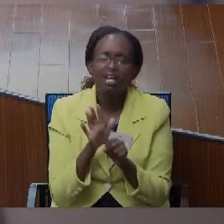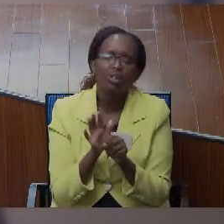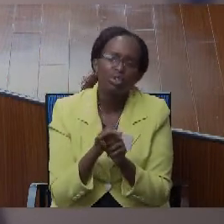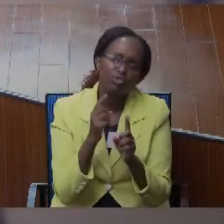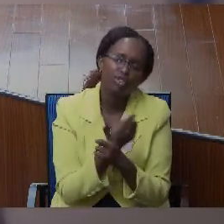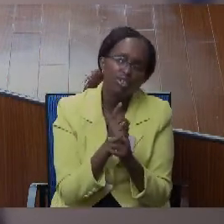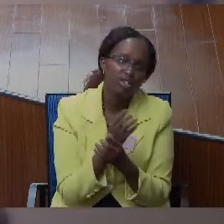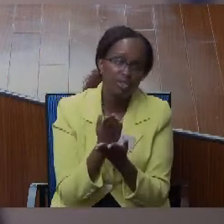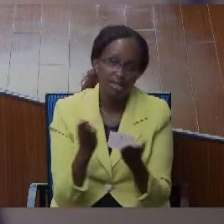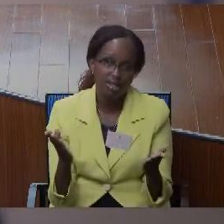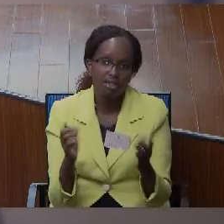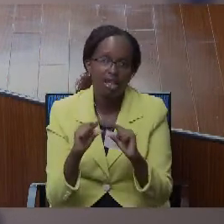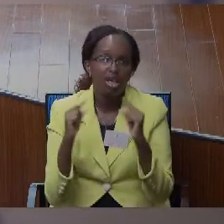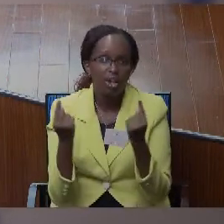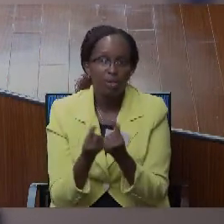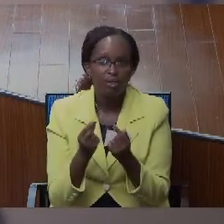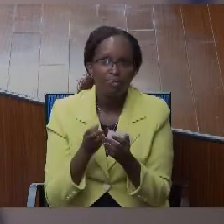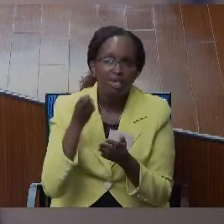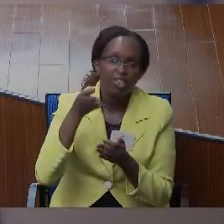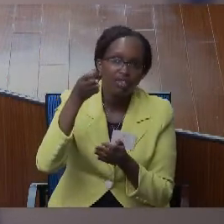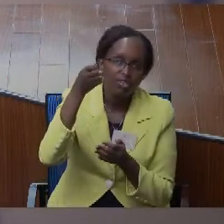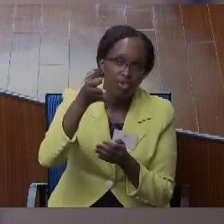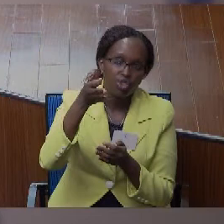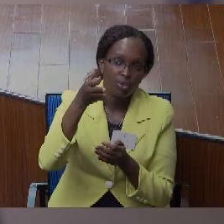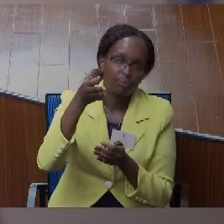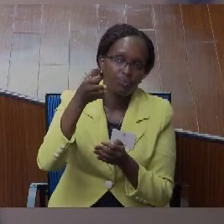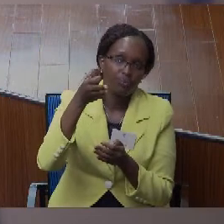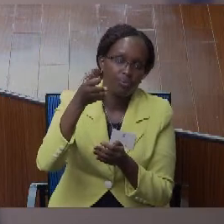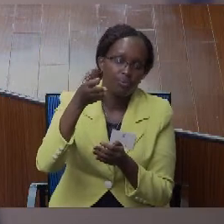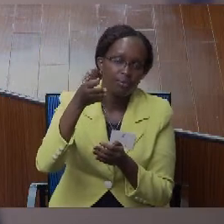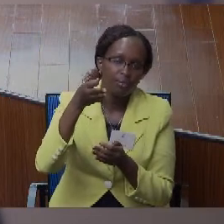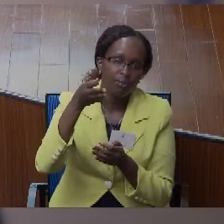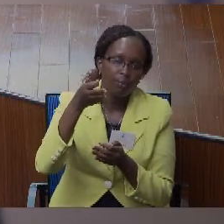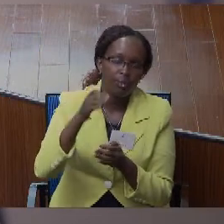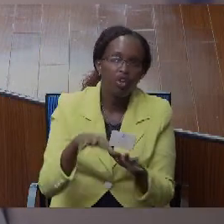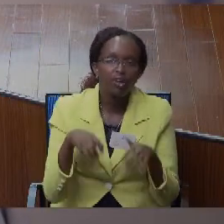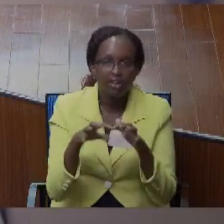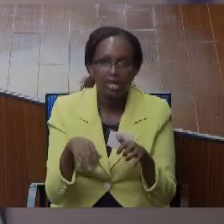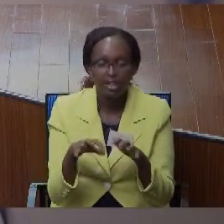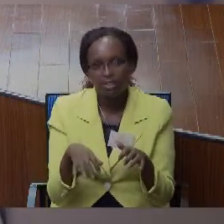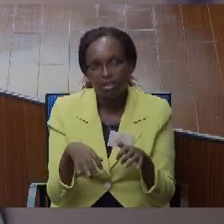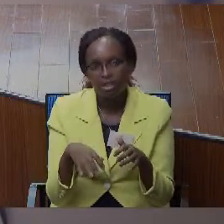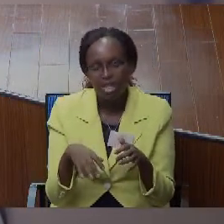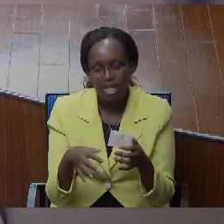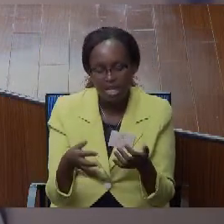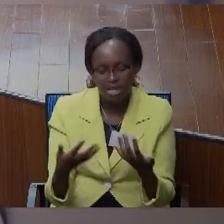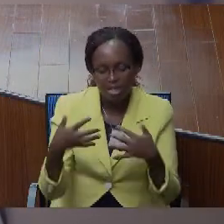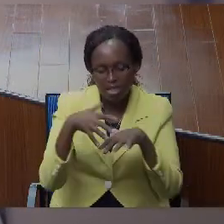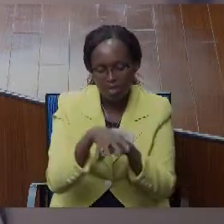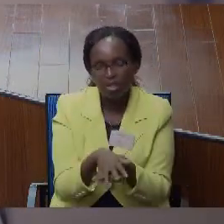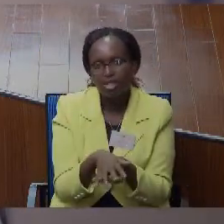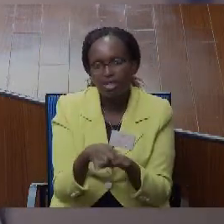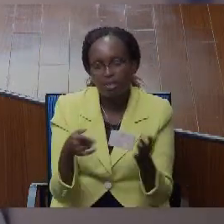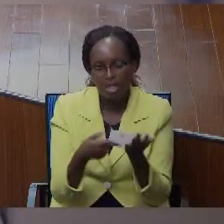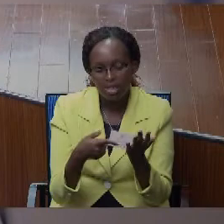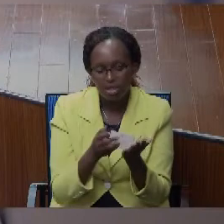globally. The future of agriculture is totally intricately related to big data, both in